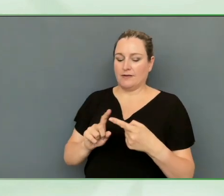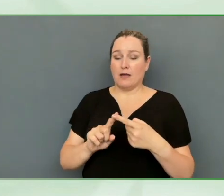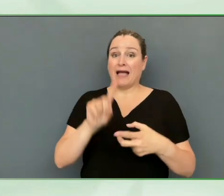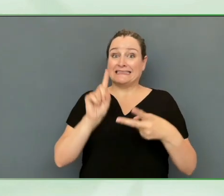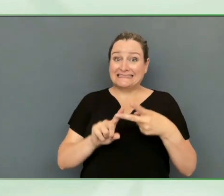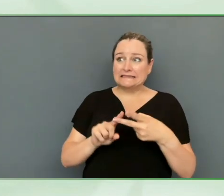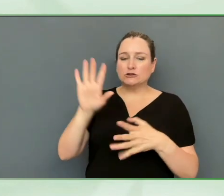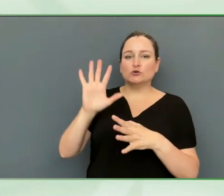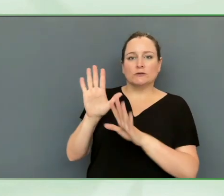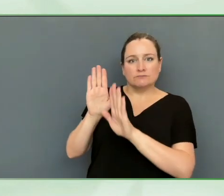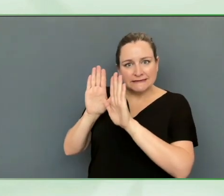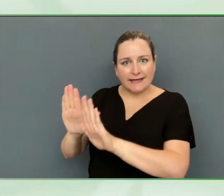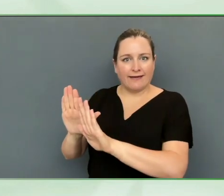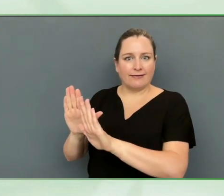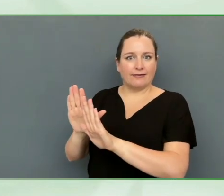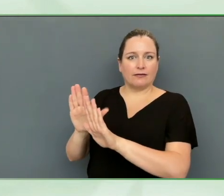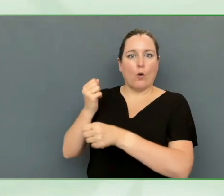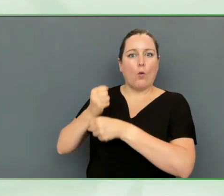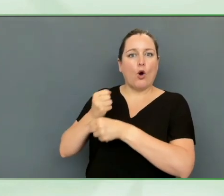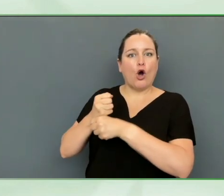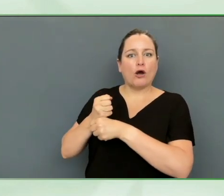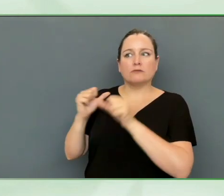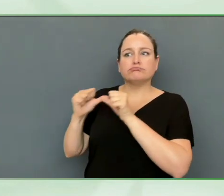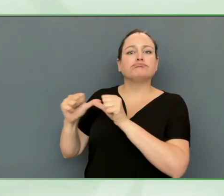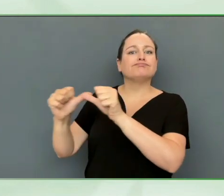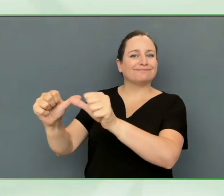new tools coming out with artificial intelligence,